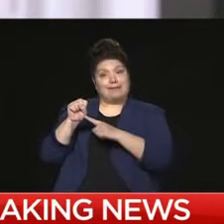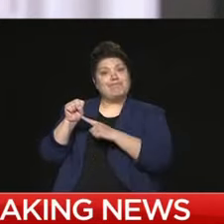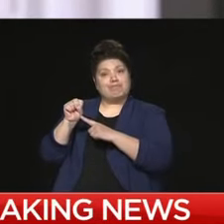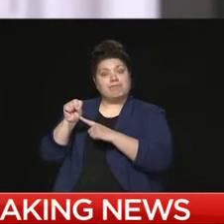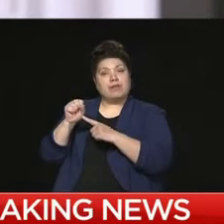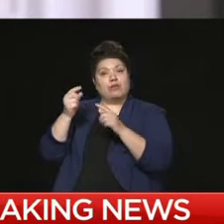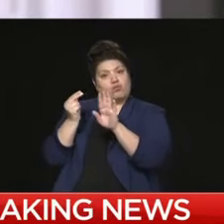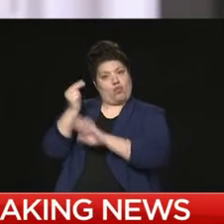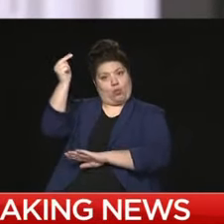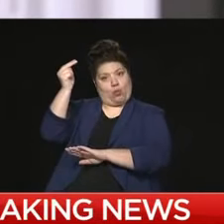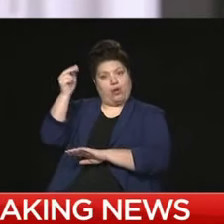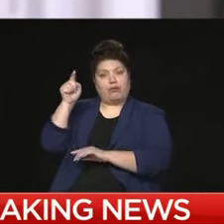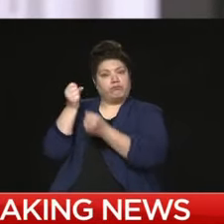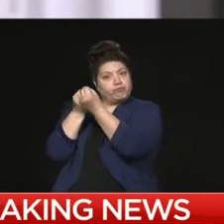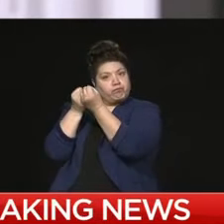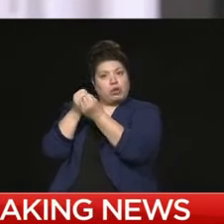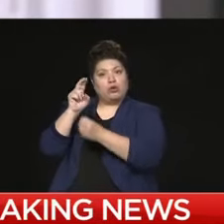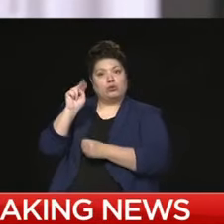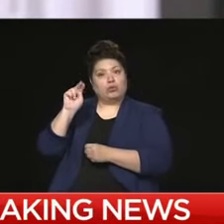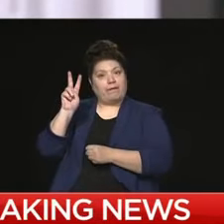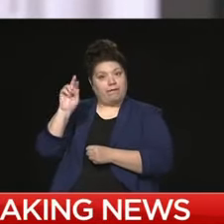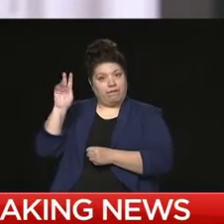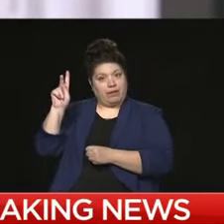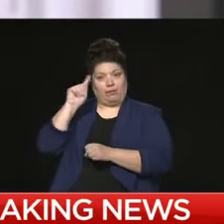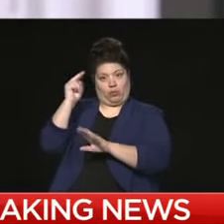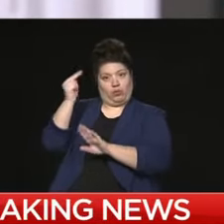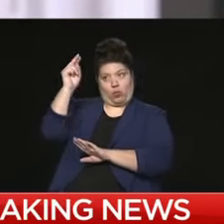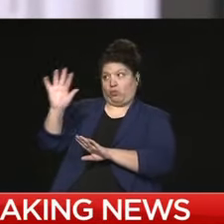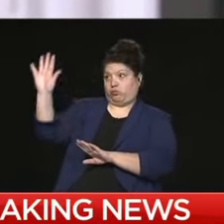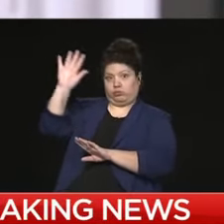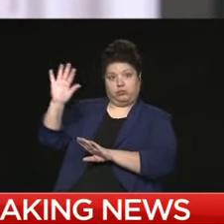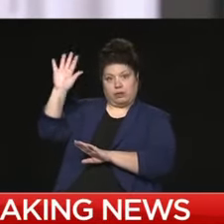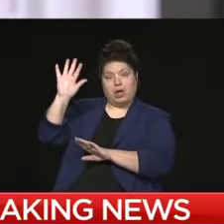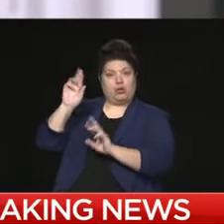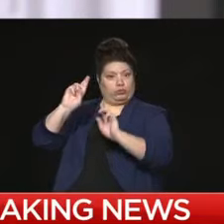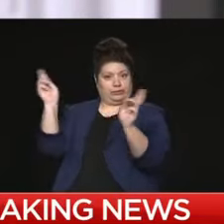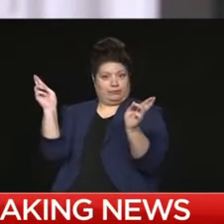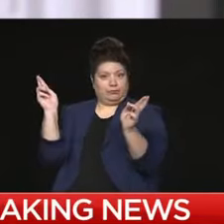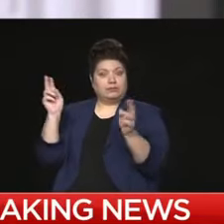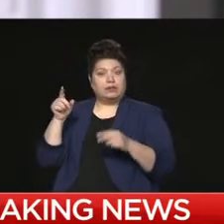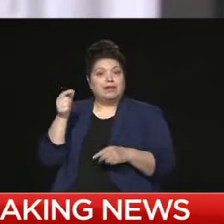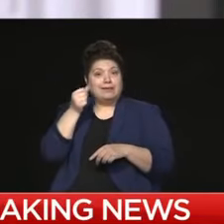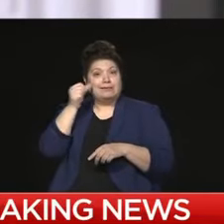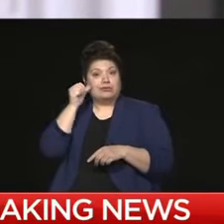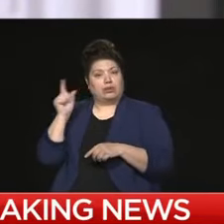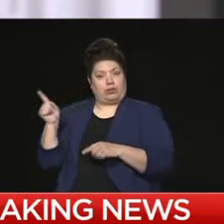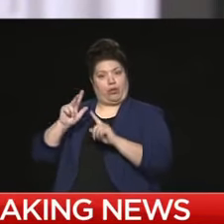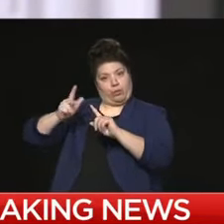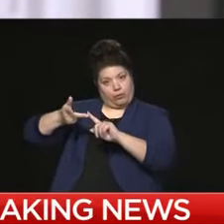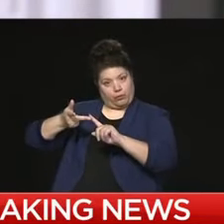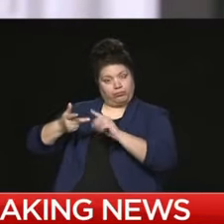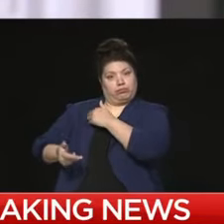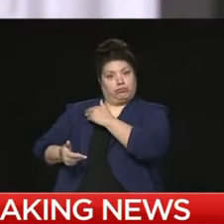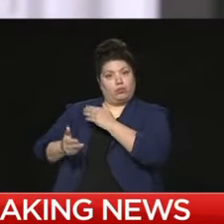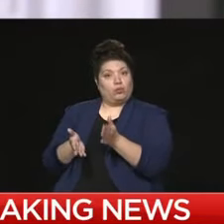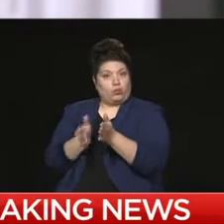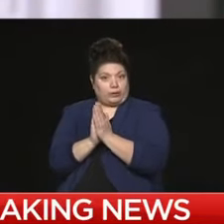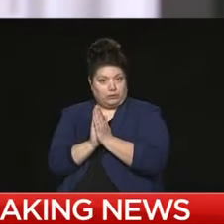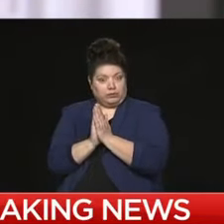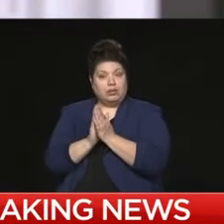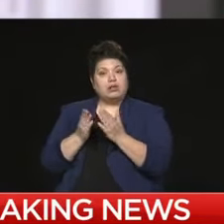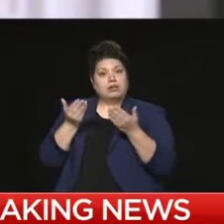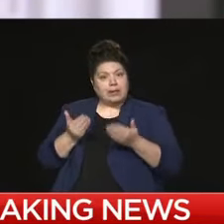that went to the Lower North Shore and Nunavik. Yesterday, we received a third request that we are examining because